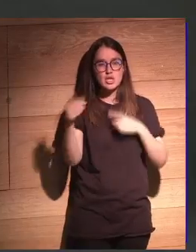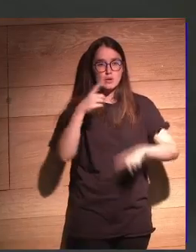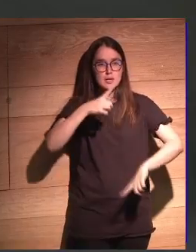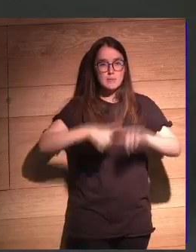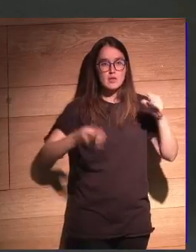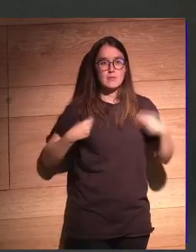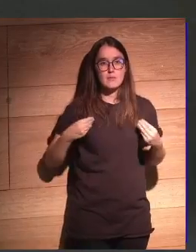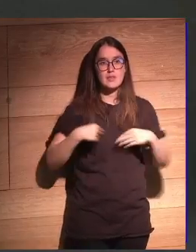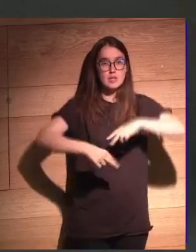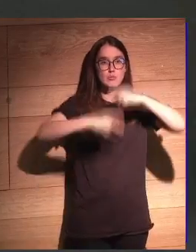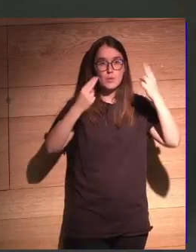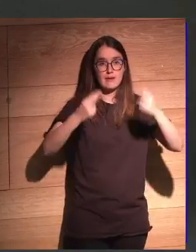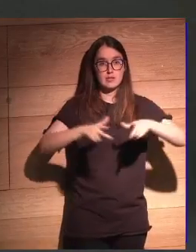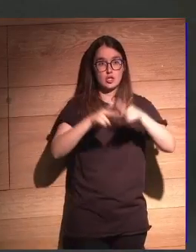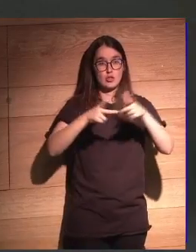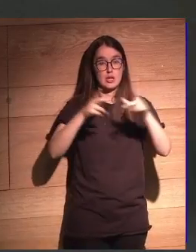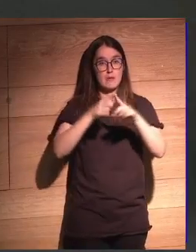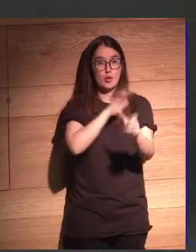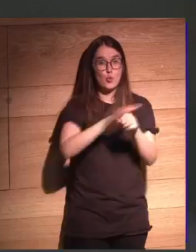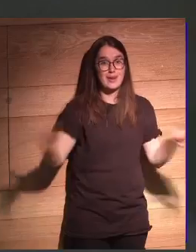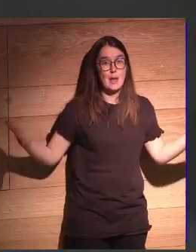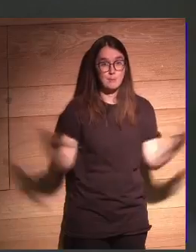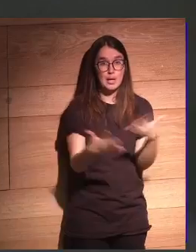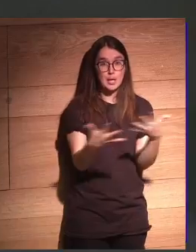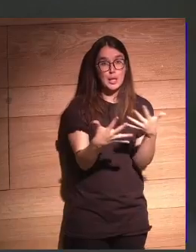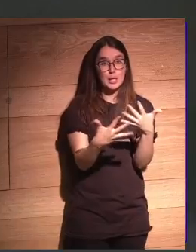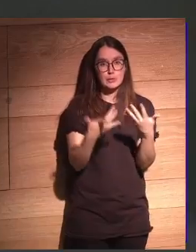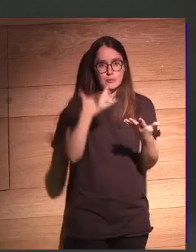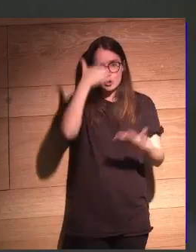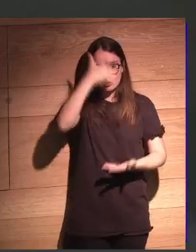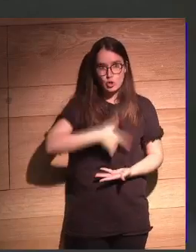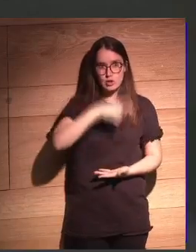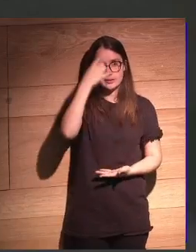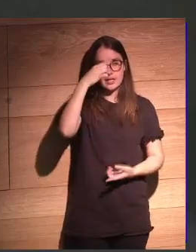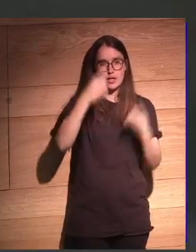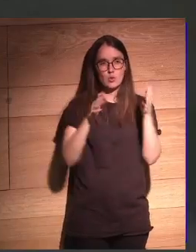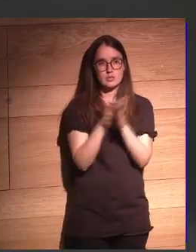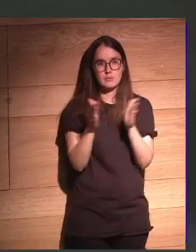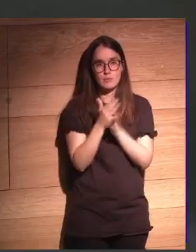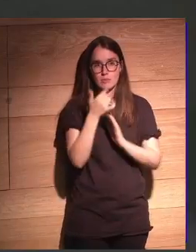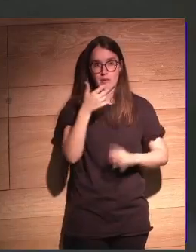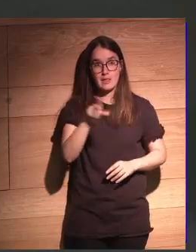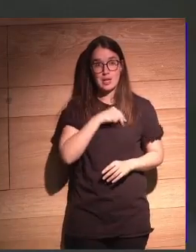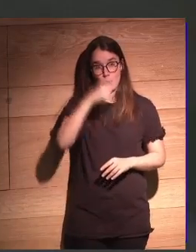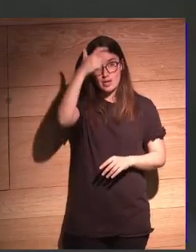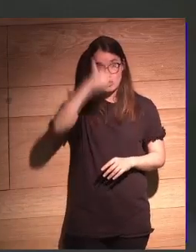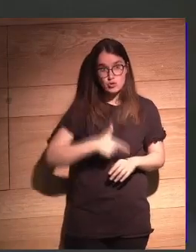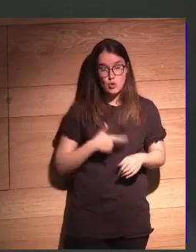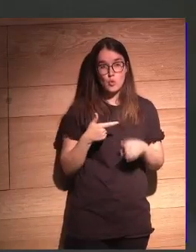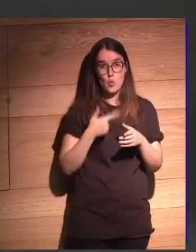And now they tell us that we need 1.5 million of public houses that to